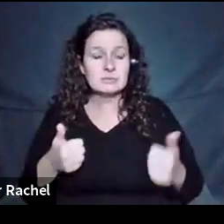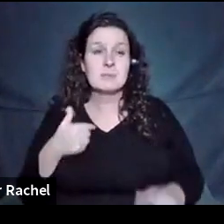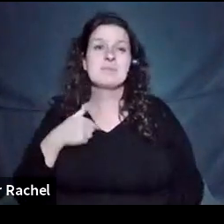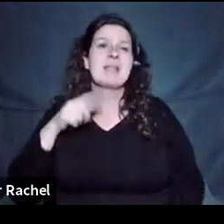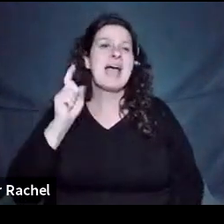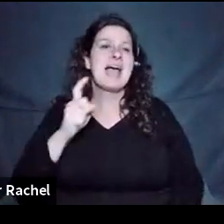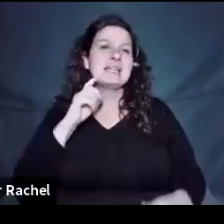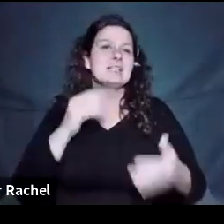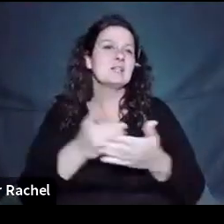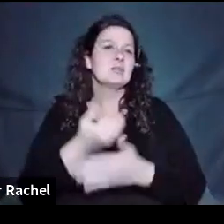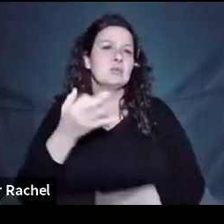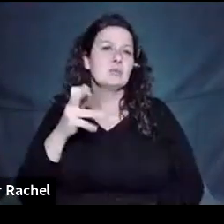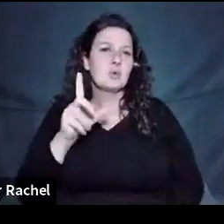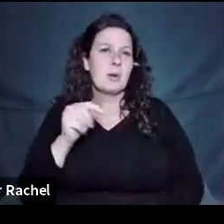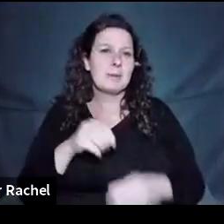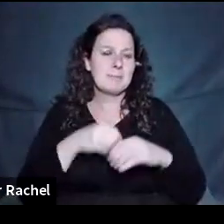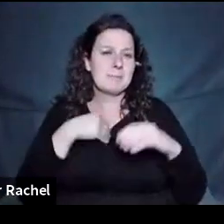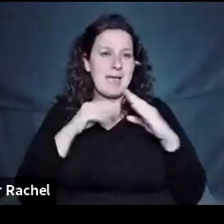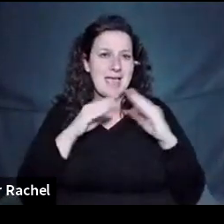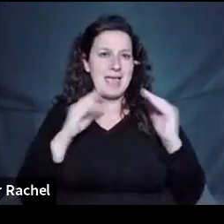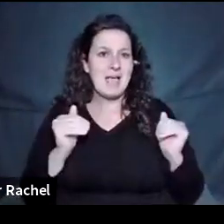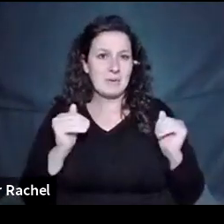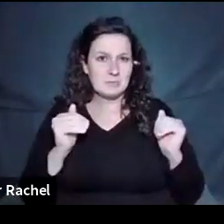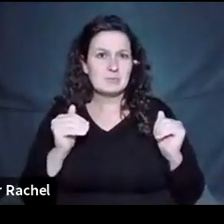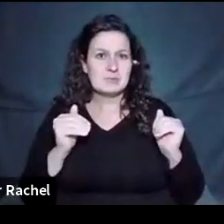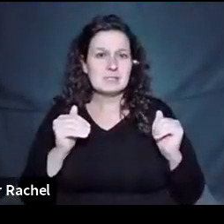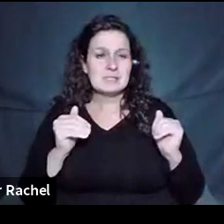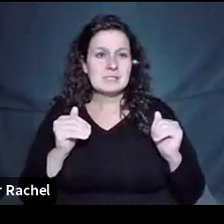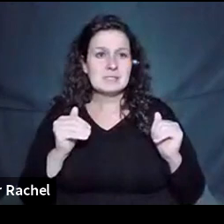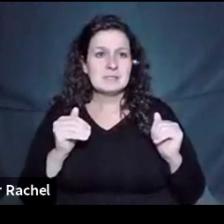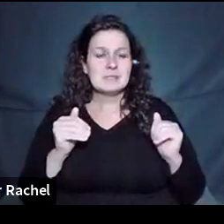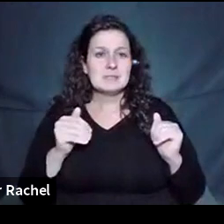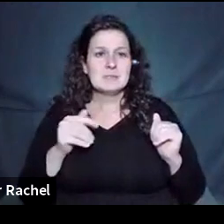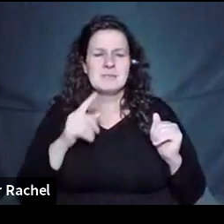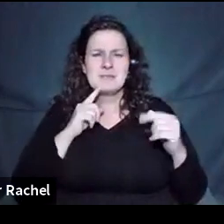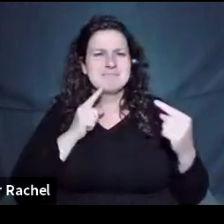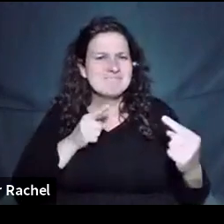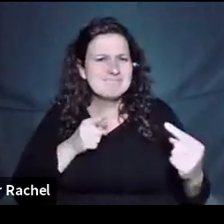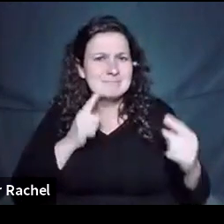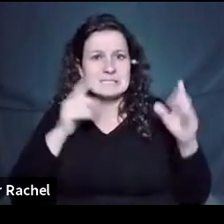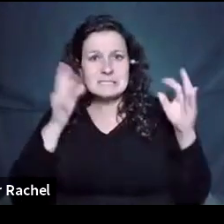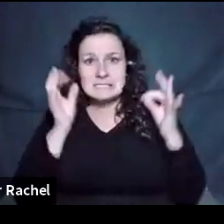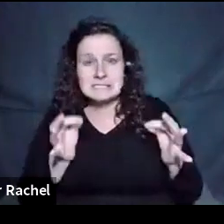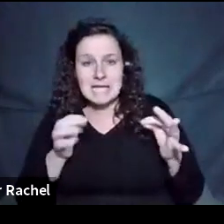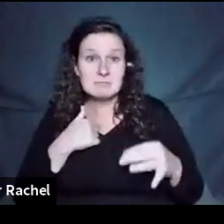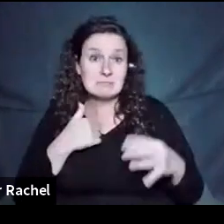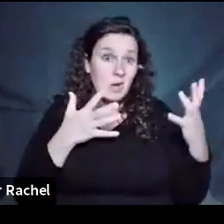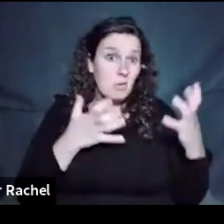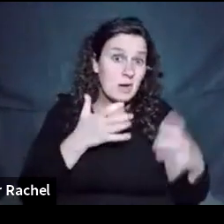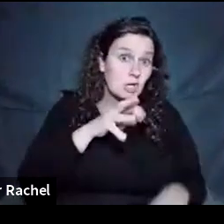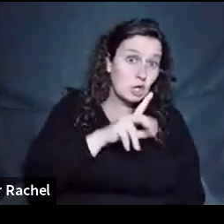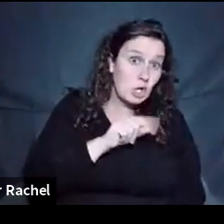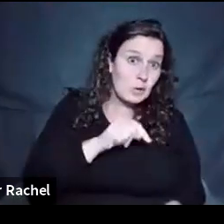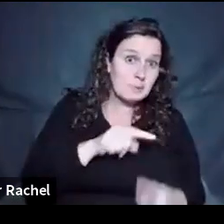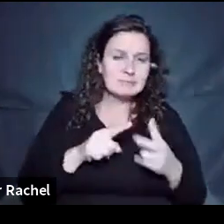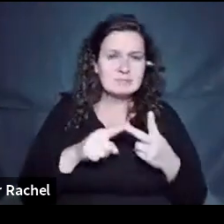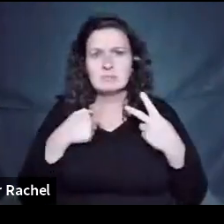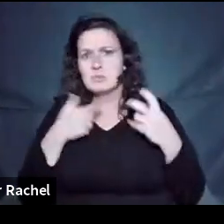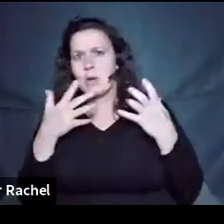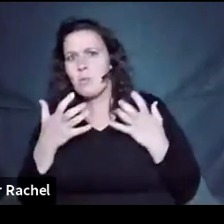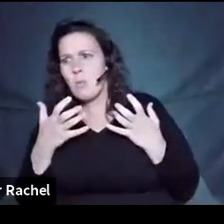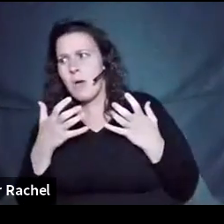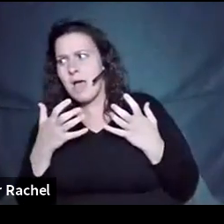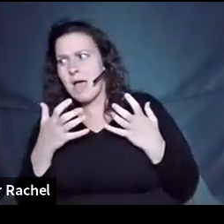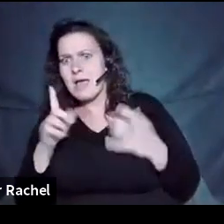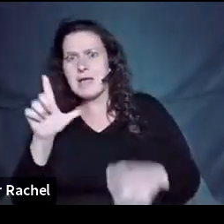my house real quickly. And I had a really hard time making this decision. Do I want carpet? Do I want